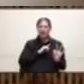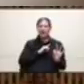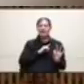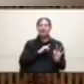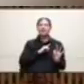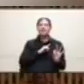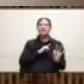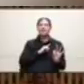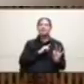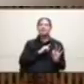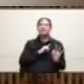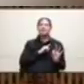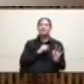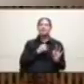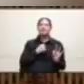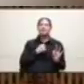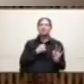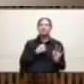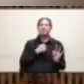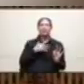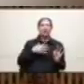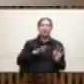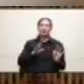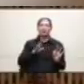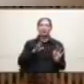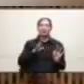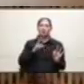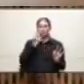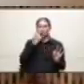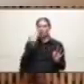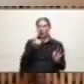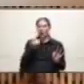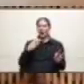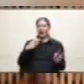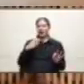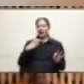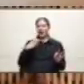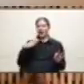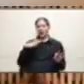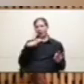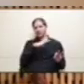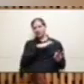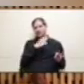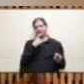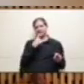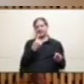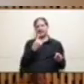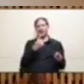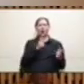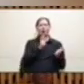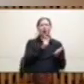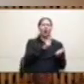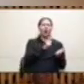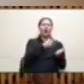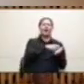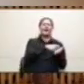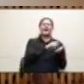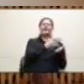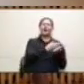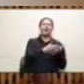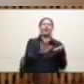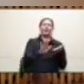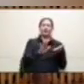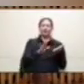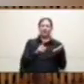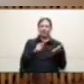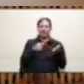to be seen to be misleading council, to say council must do a global write-off of irregular expenditure, that we are saying this is an entry